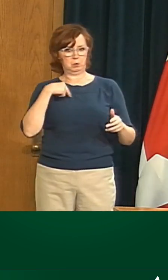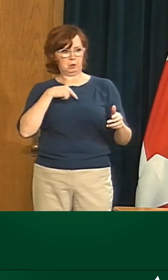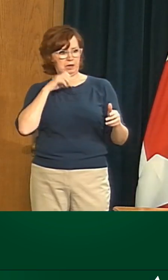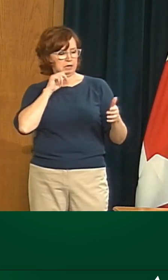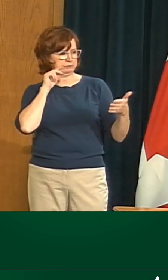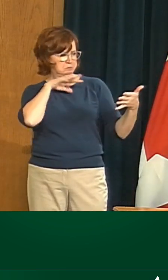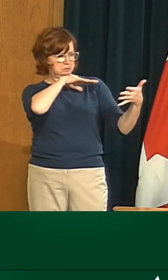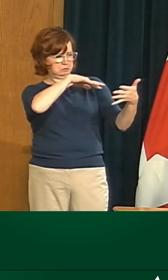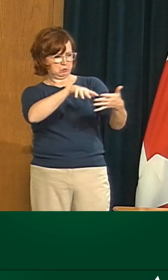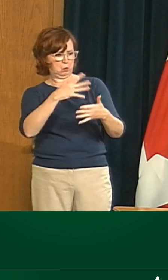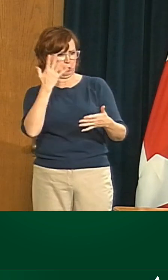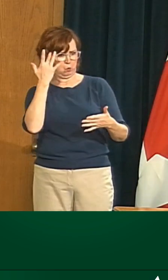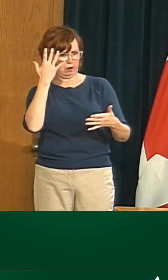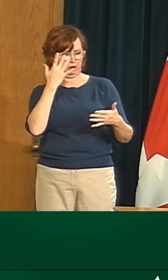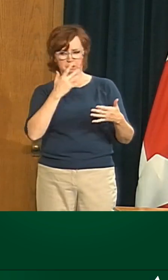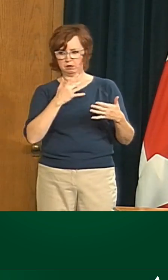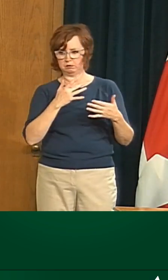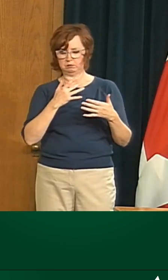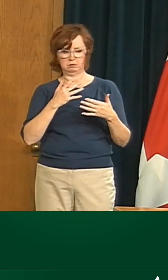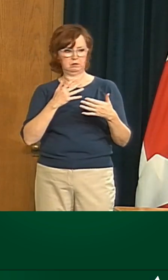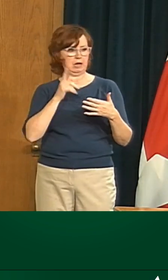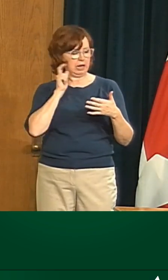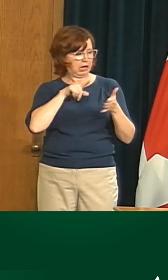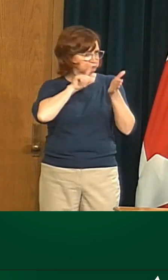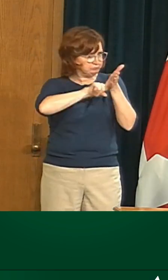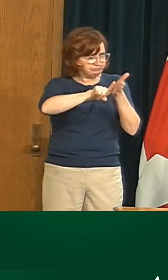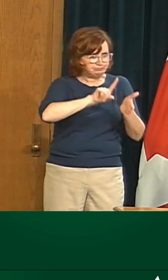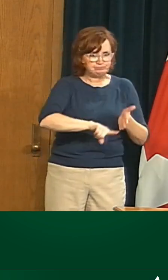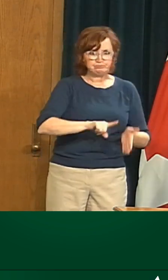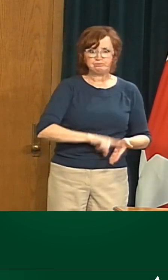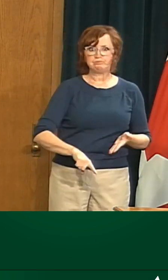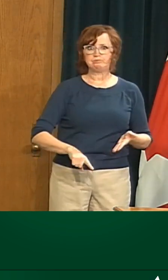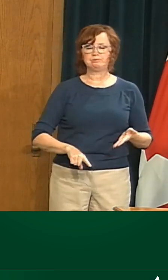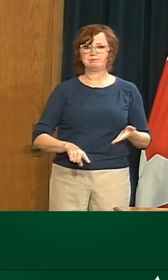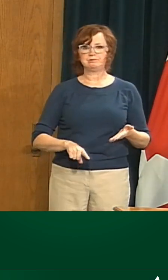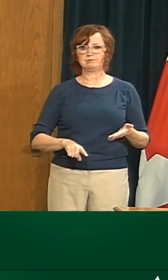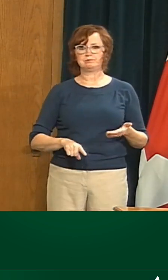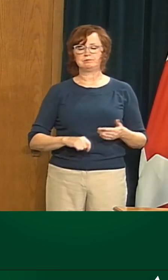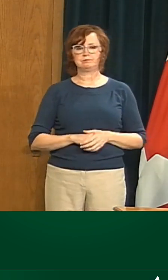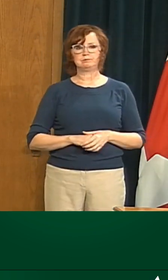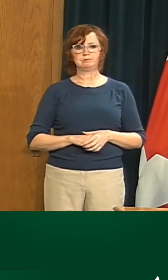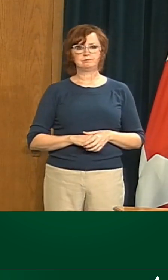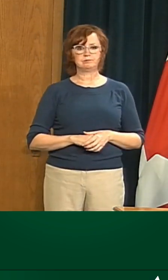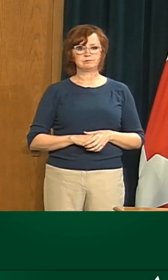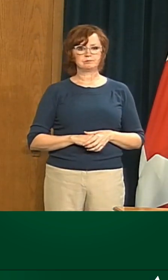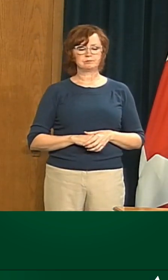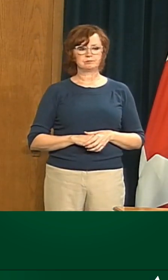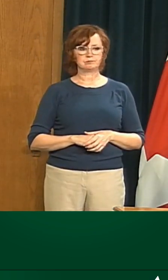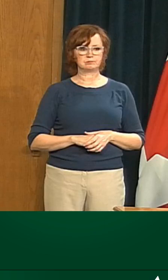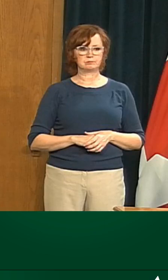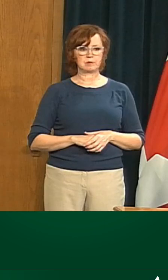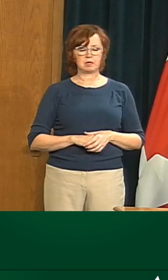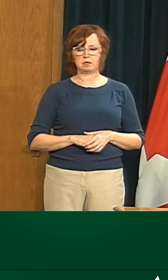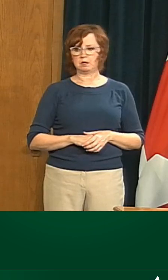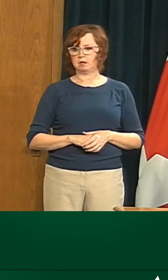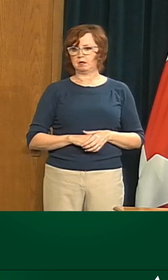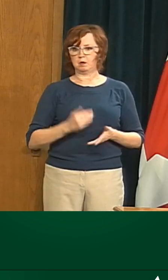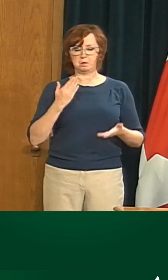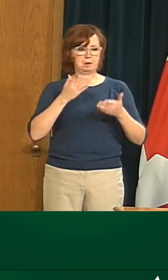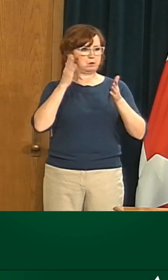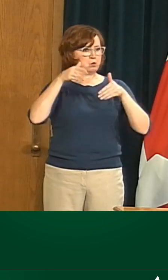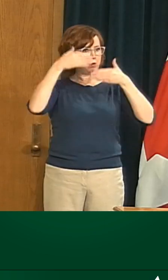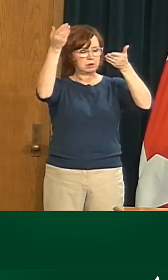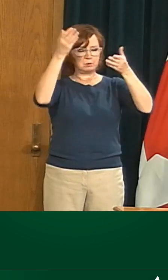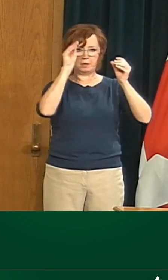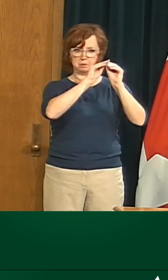totally different, but something that most certainly needs to be addressed by possibly an order, possibly some further recommendations to